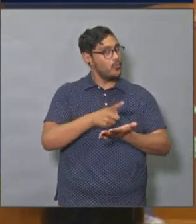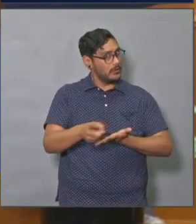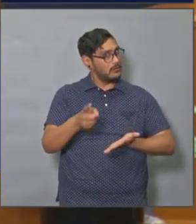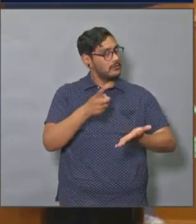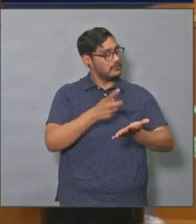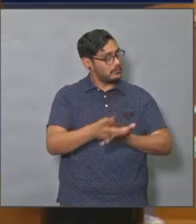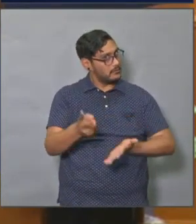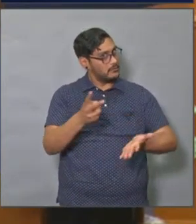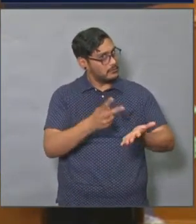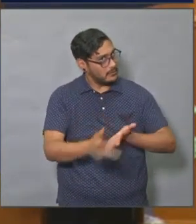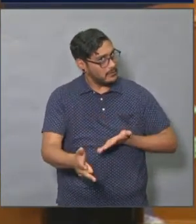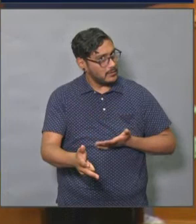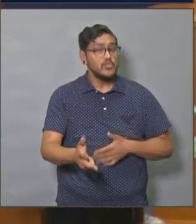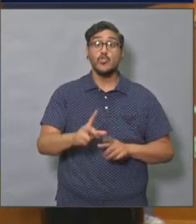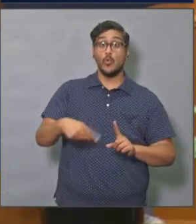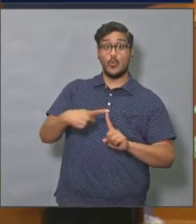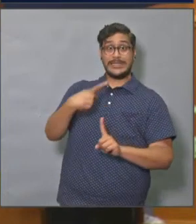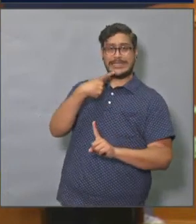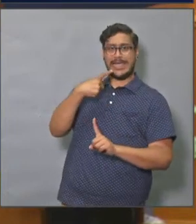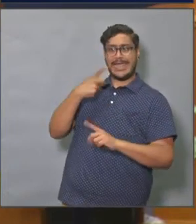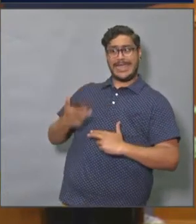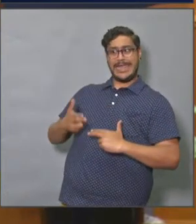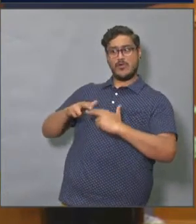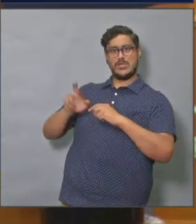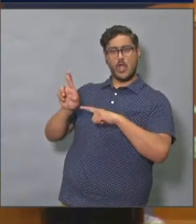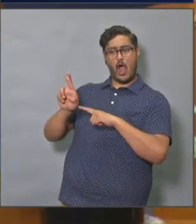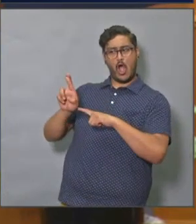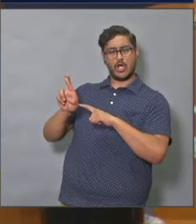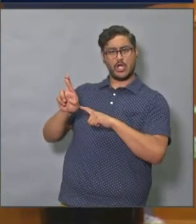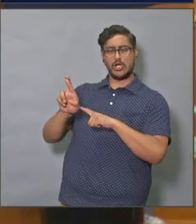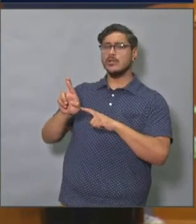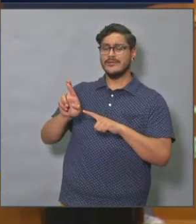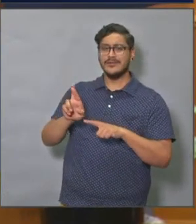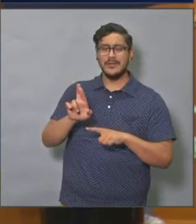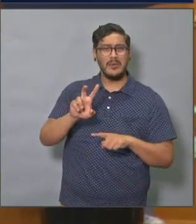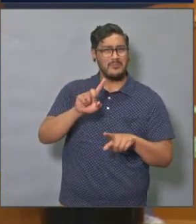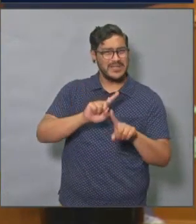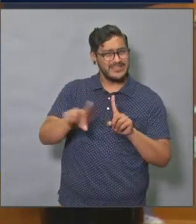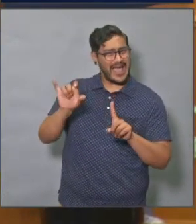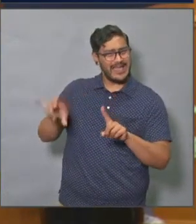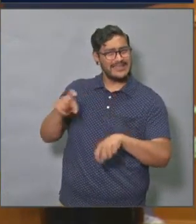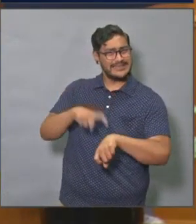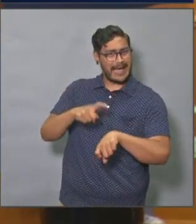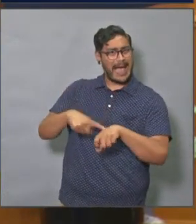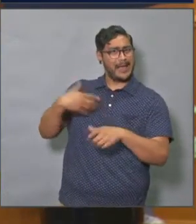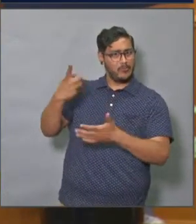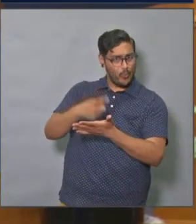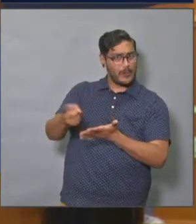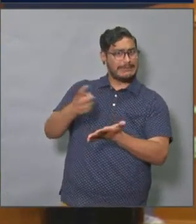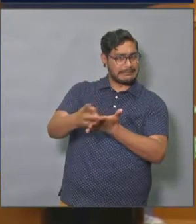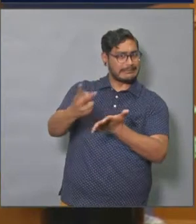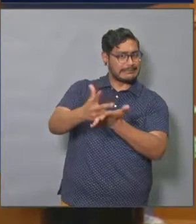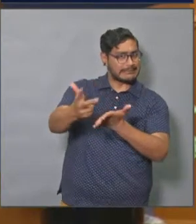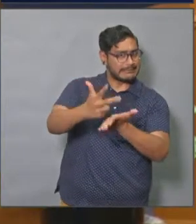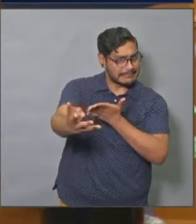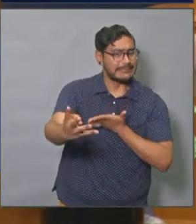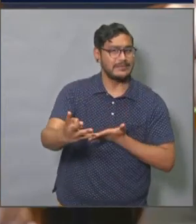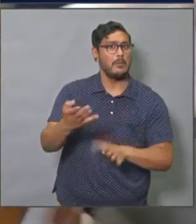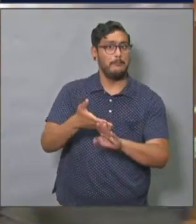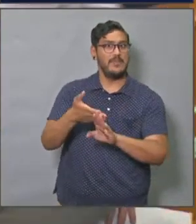in the R, it takes several weeks before that translates into any increase in mortality.